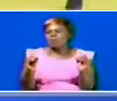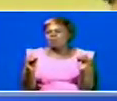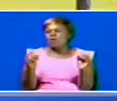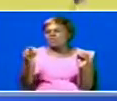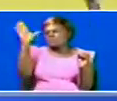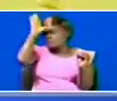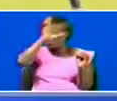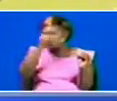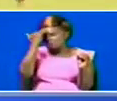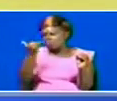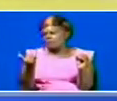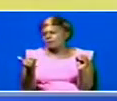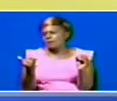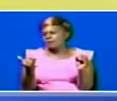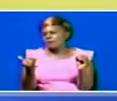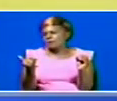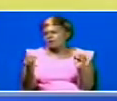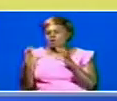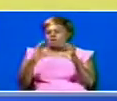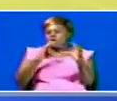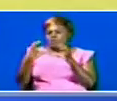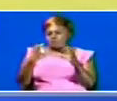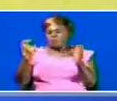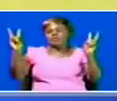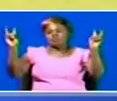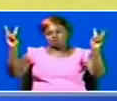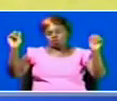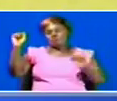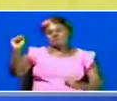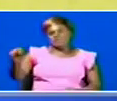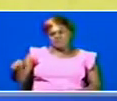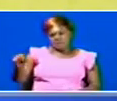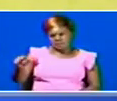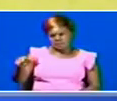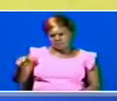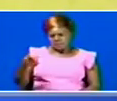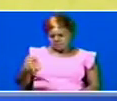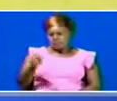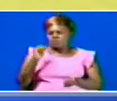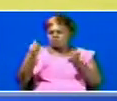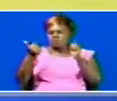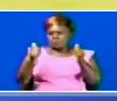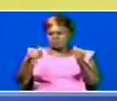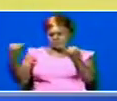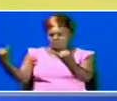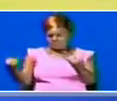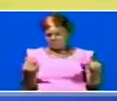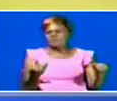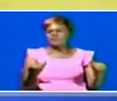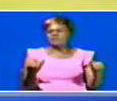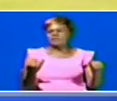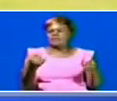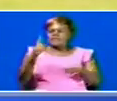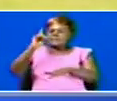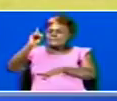they're not going. It may have been a communication issue. As I said, this tournament is an invitational tournament. As soon